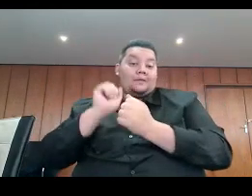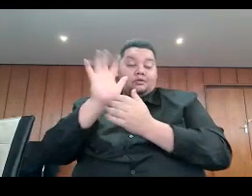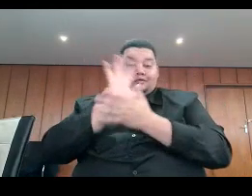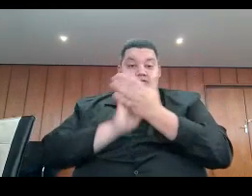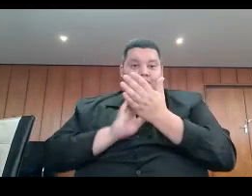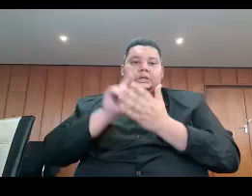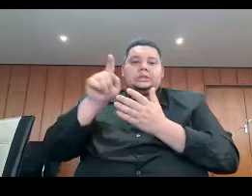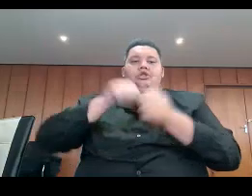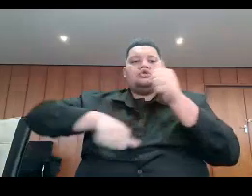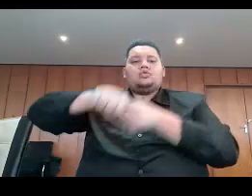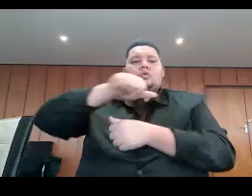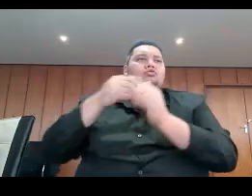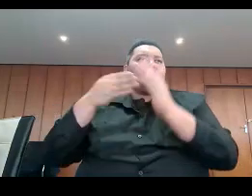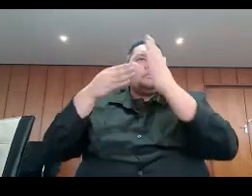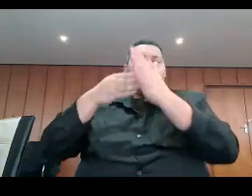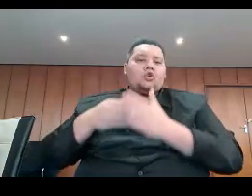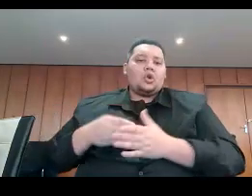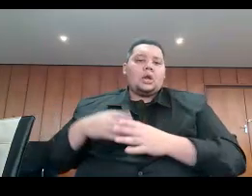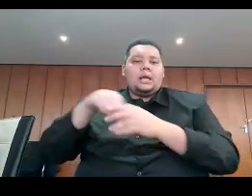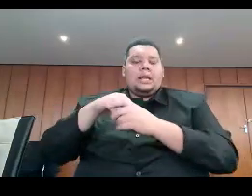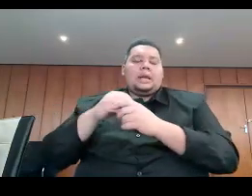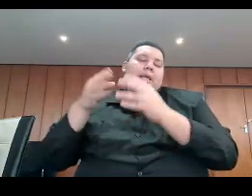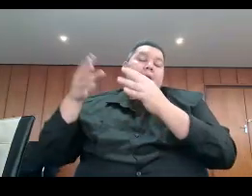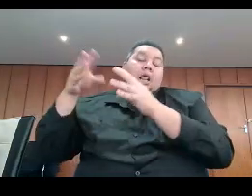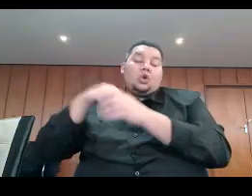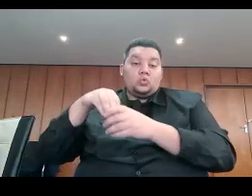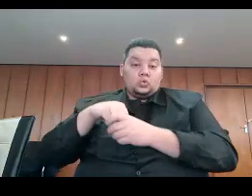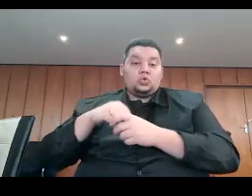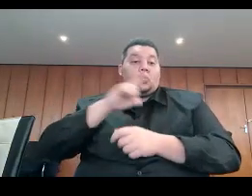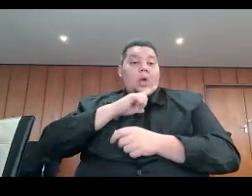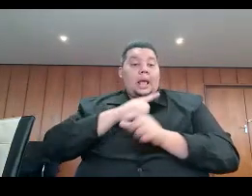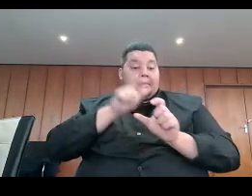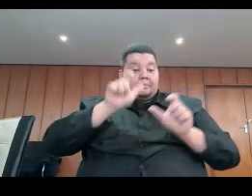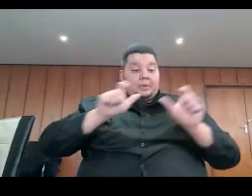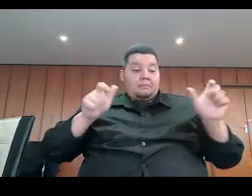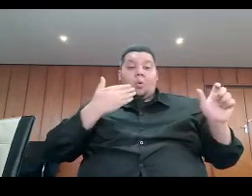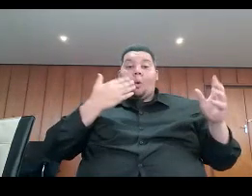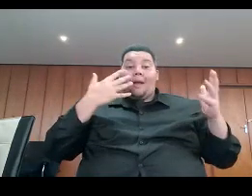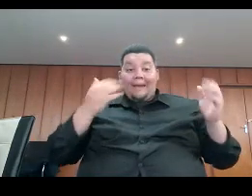social barriers to inclusion. Because people who have impairments